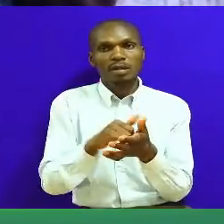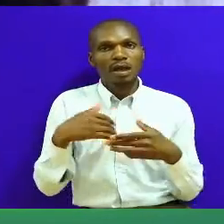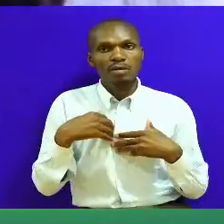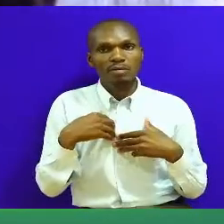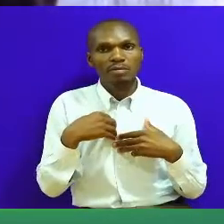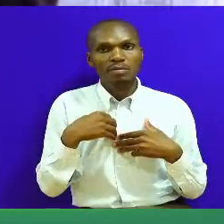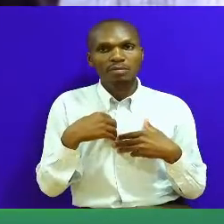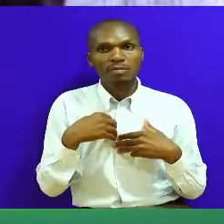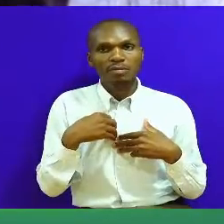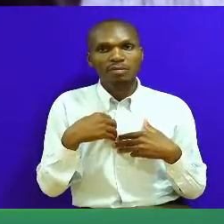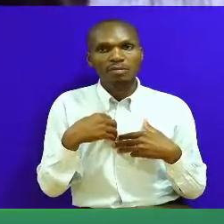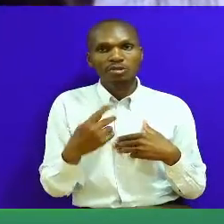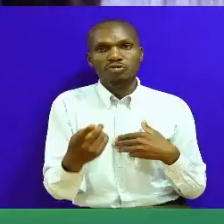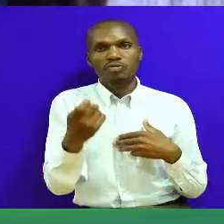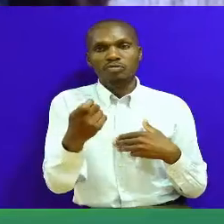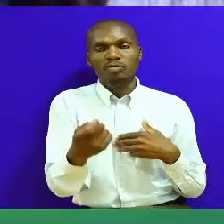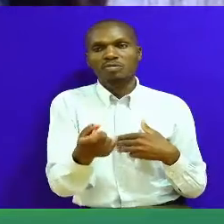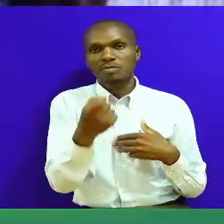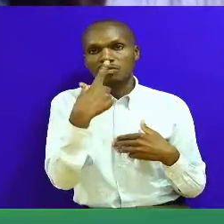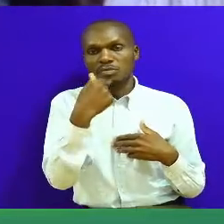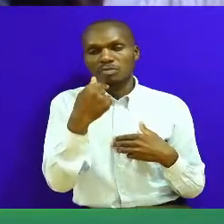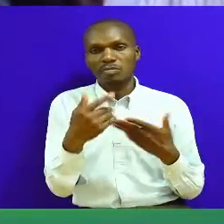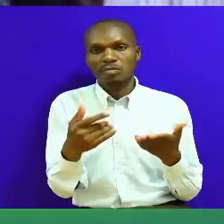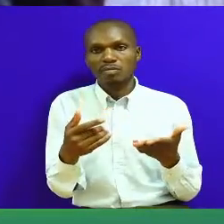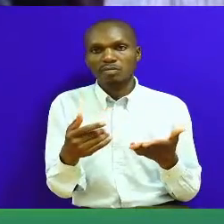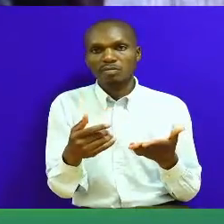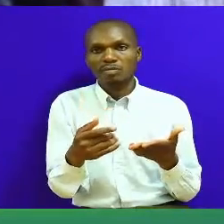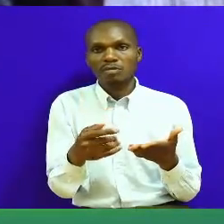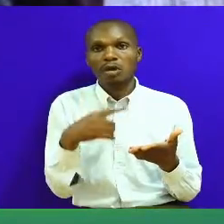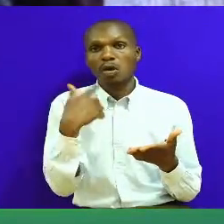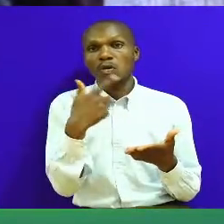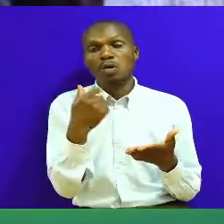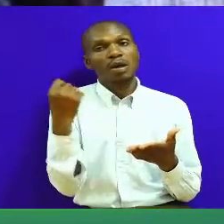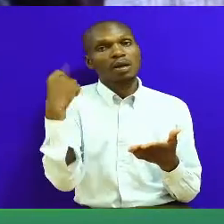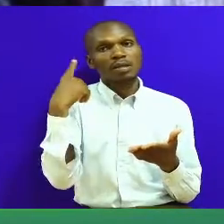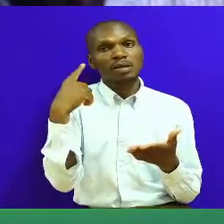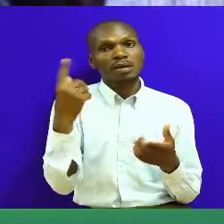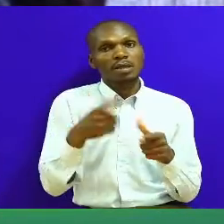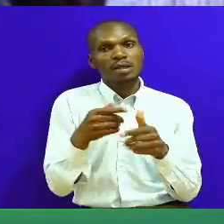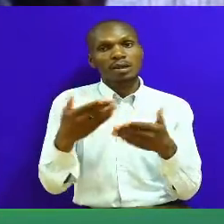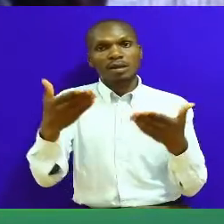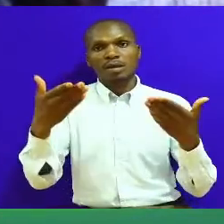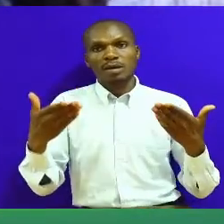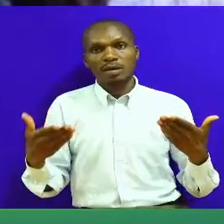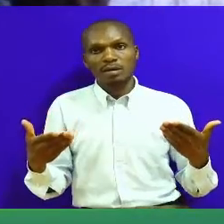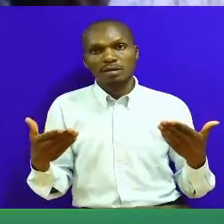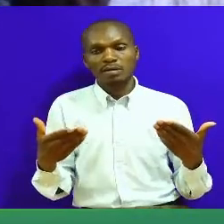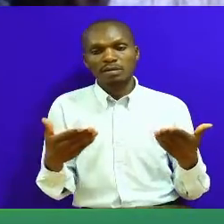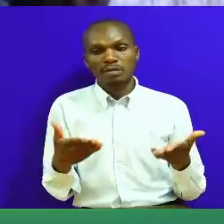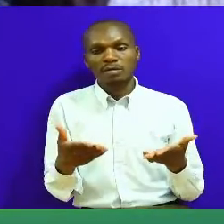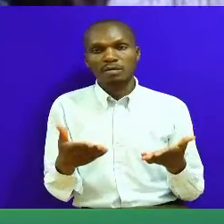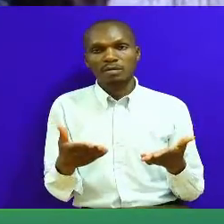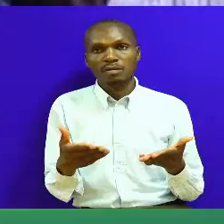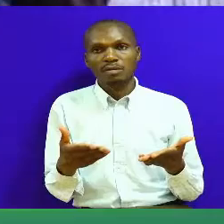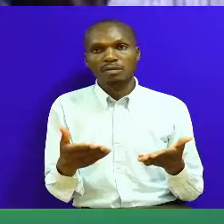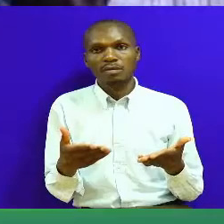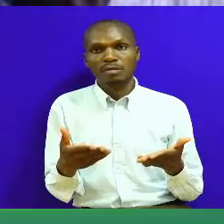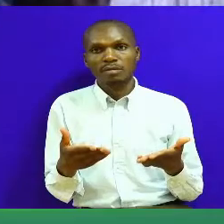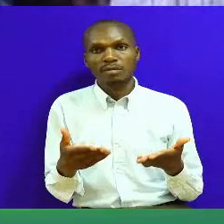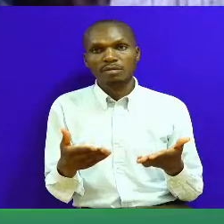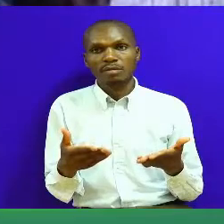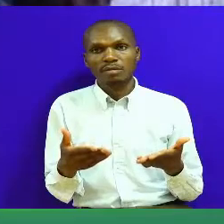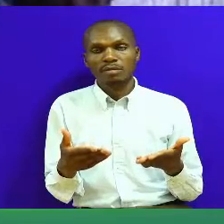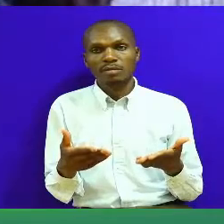county, and we brought assorted medicines. For those who would understand, we brought the analgesics, the